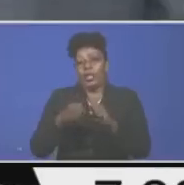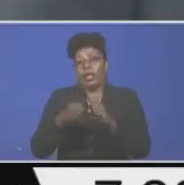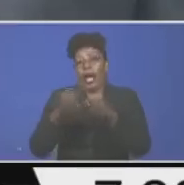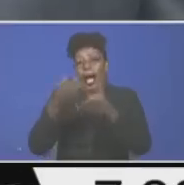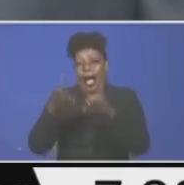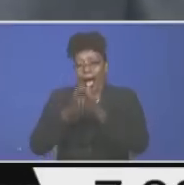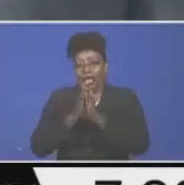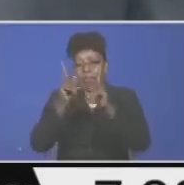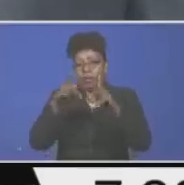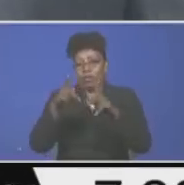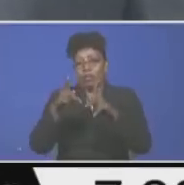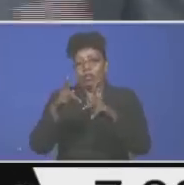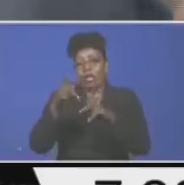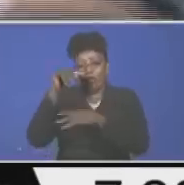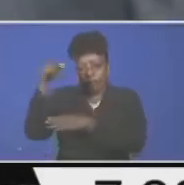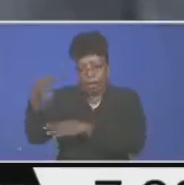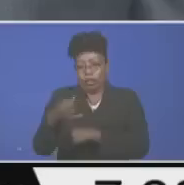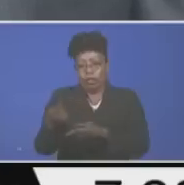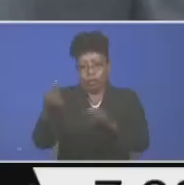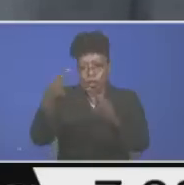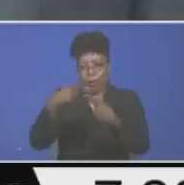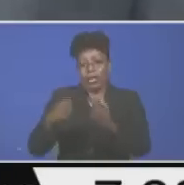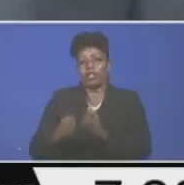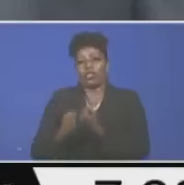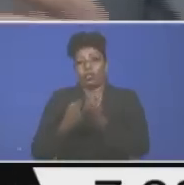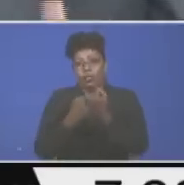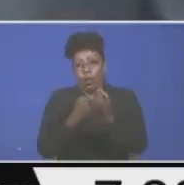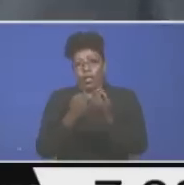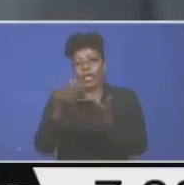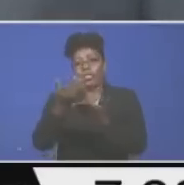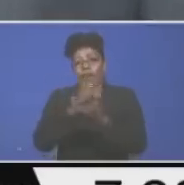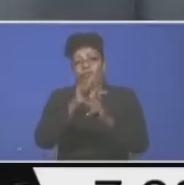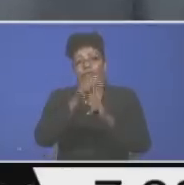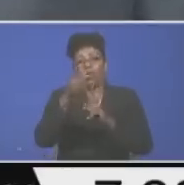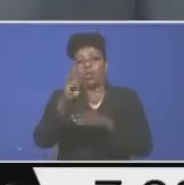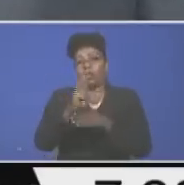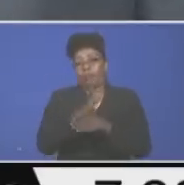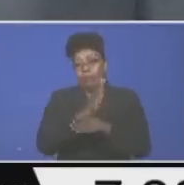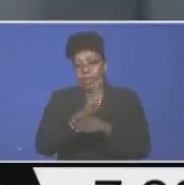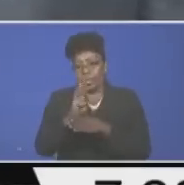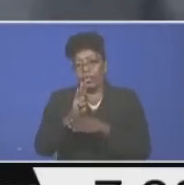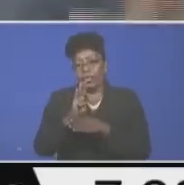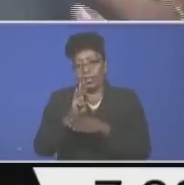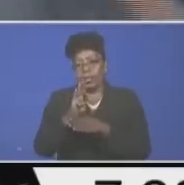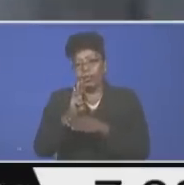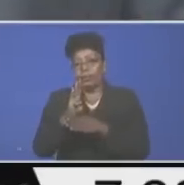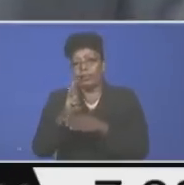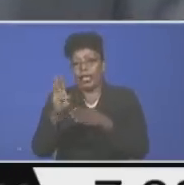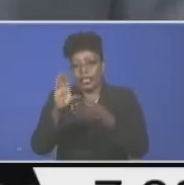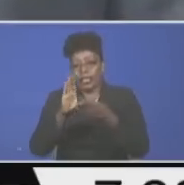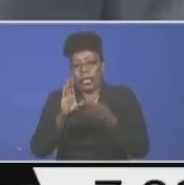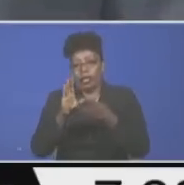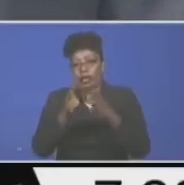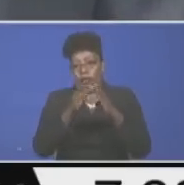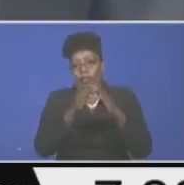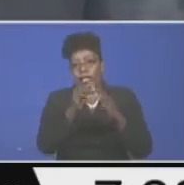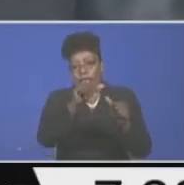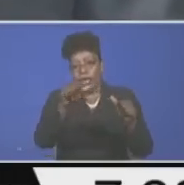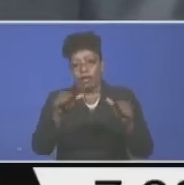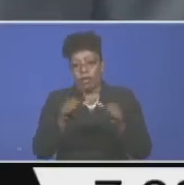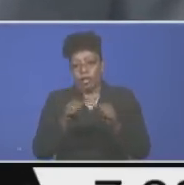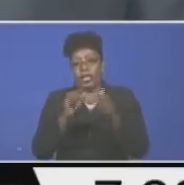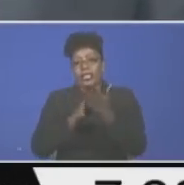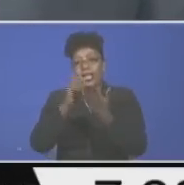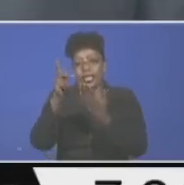persons from outside of the Centerville area to come in and support some of the local businesses in the Centerville community. So it is a September to Remember, and we're looking forward